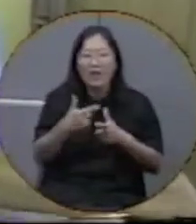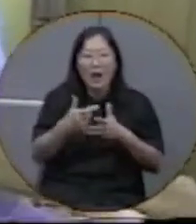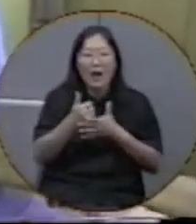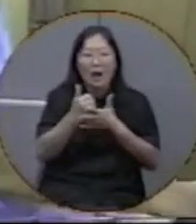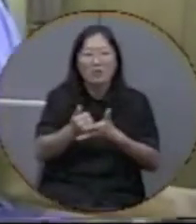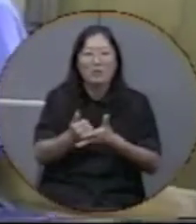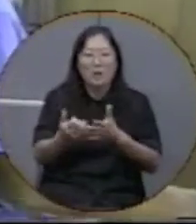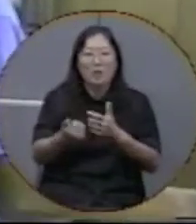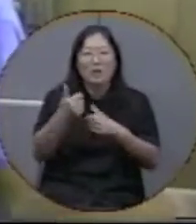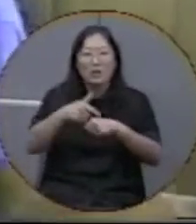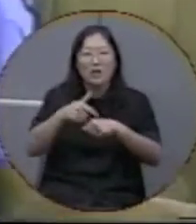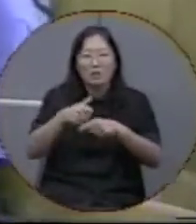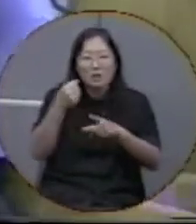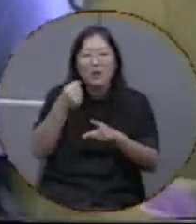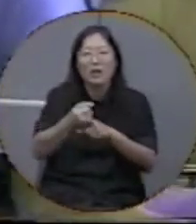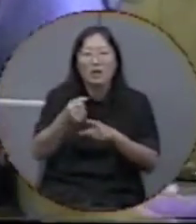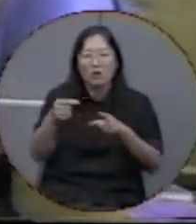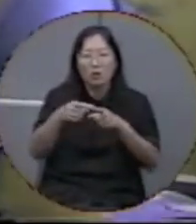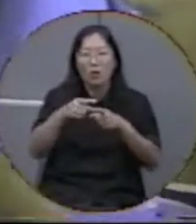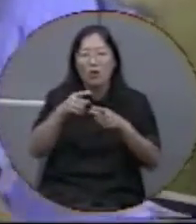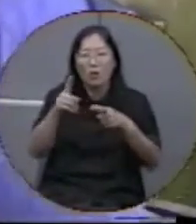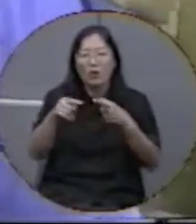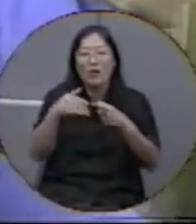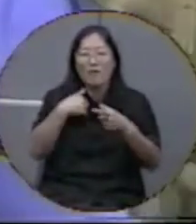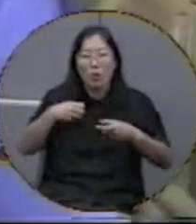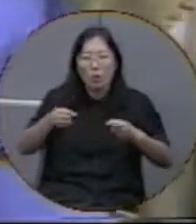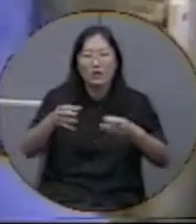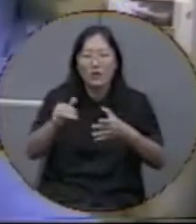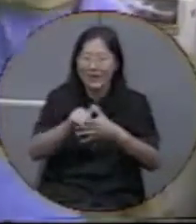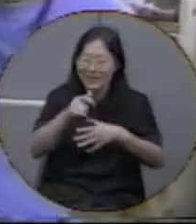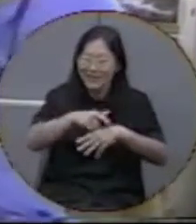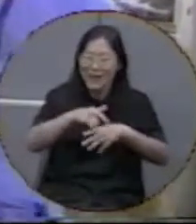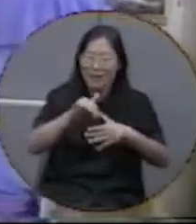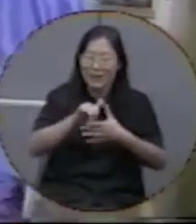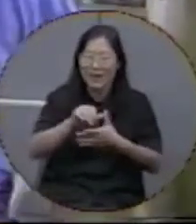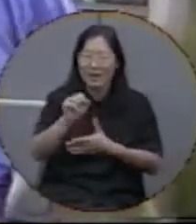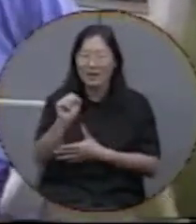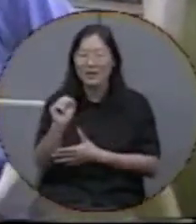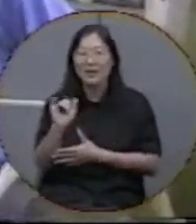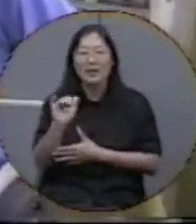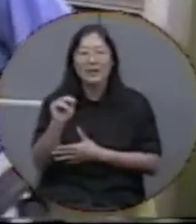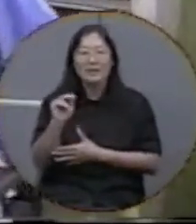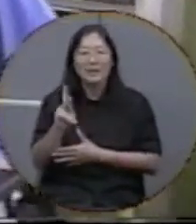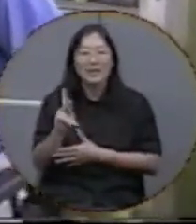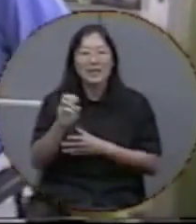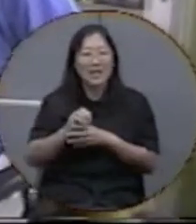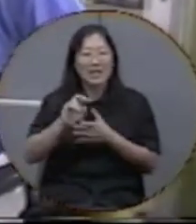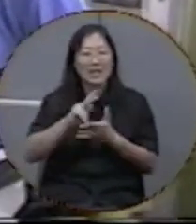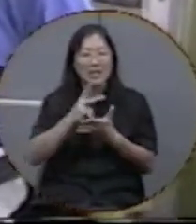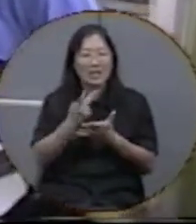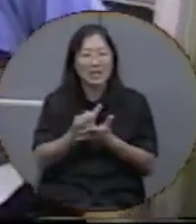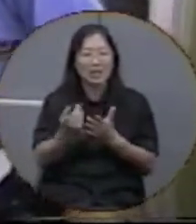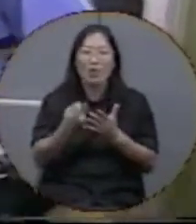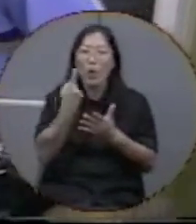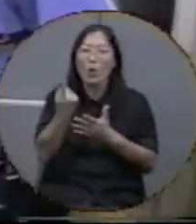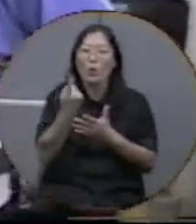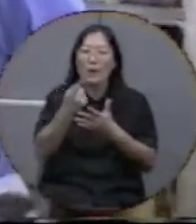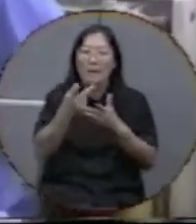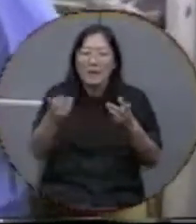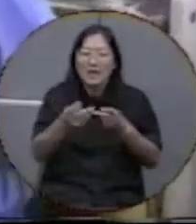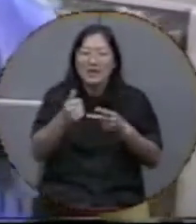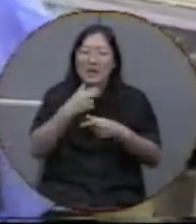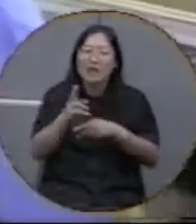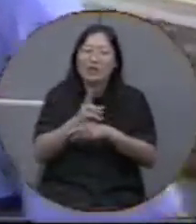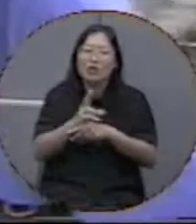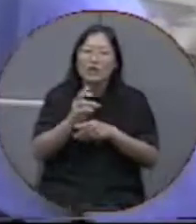especially in a wheelchair. At that time, that sink in the kitchen, The only place that I really can make use of